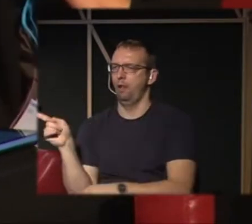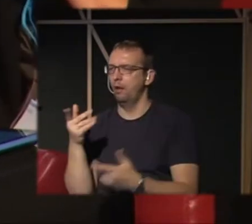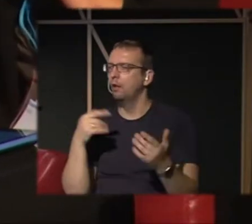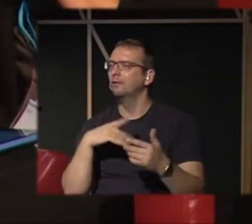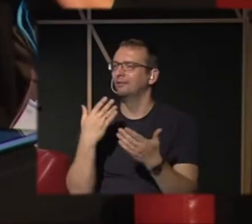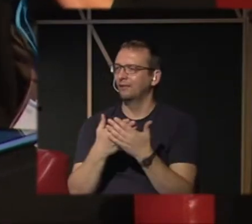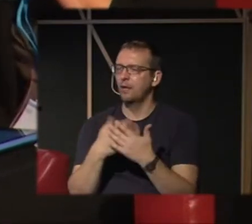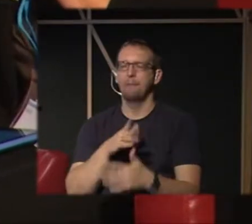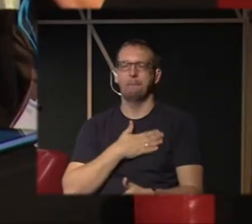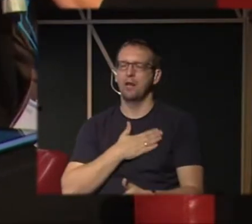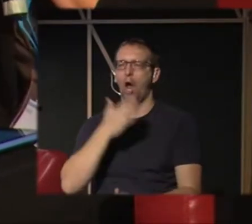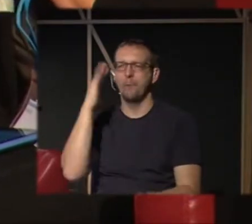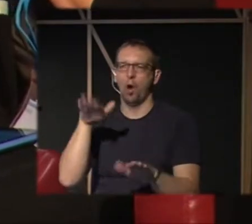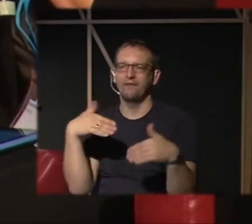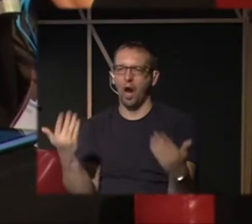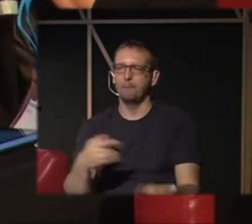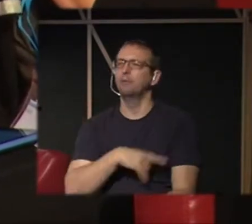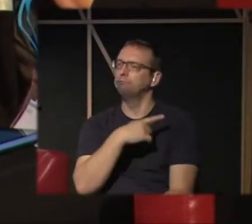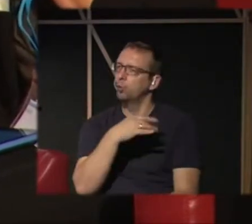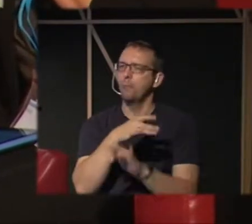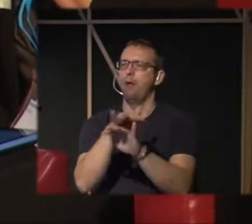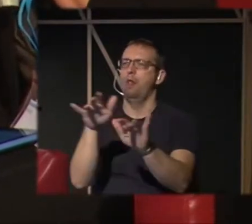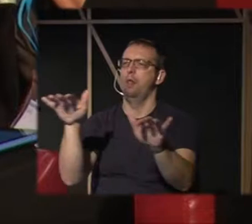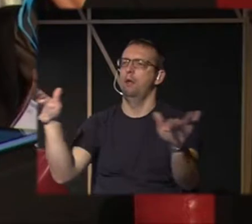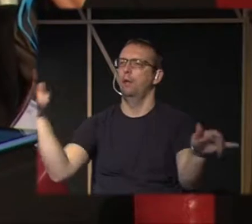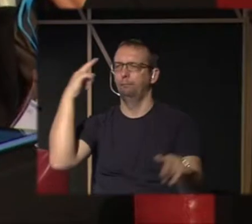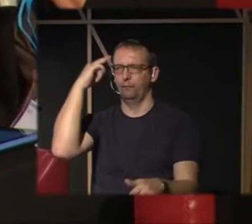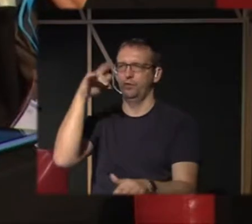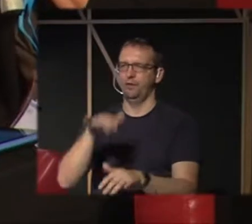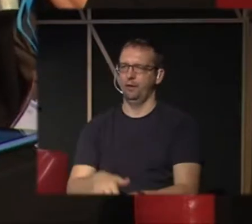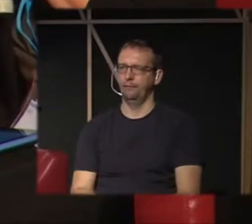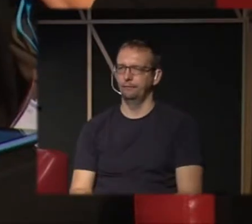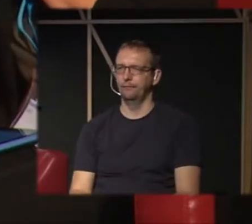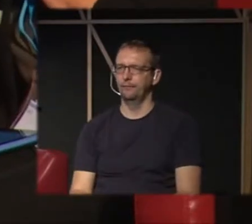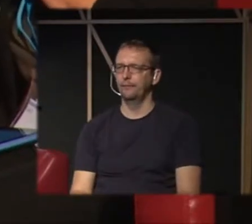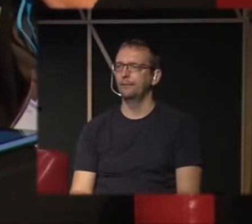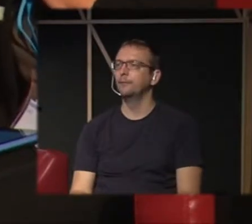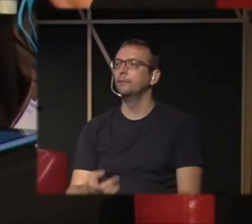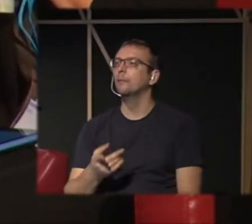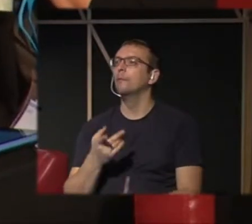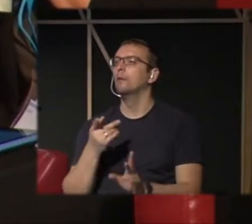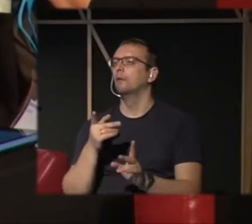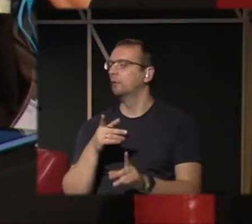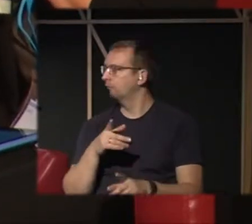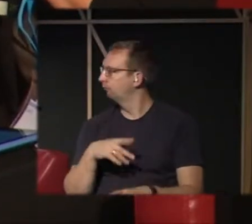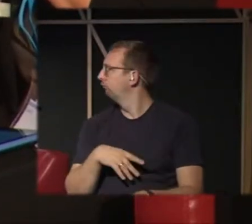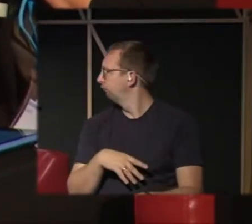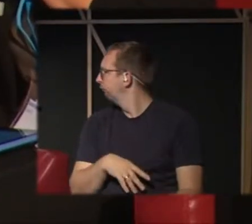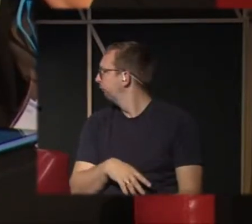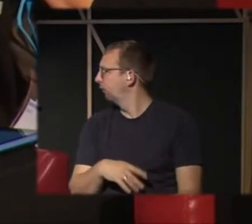Thank you. Now you and I have assessed many stadiums together ahead of